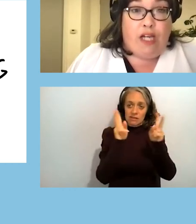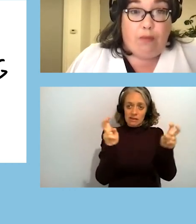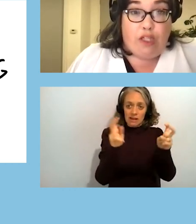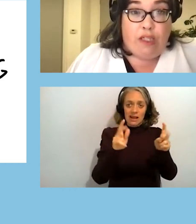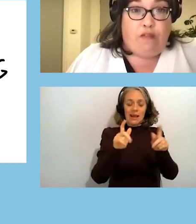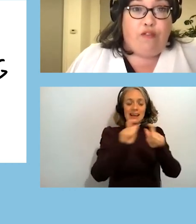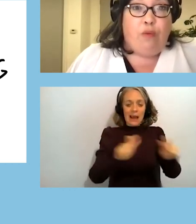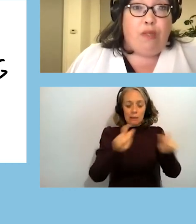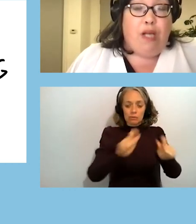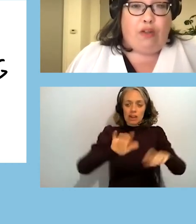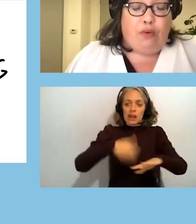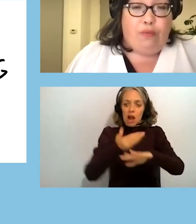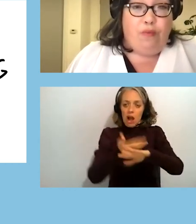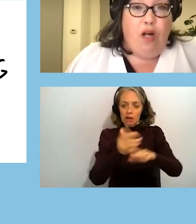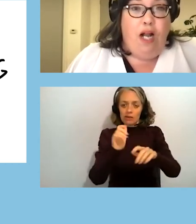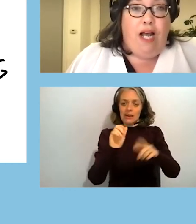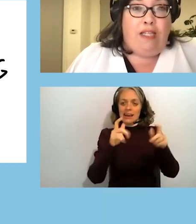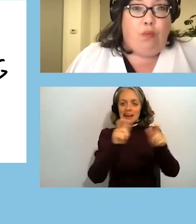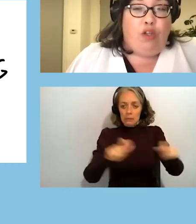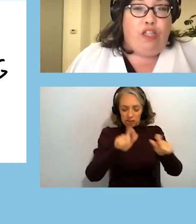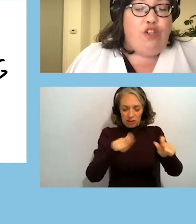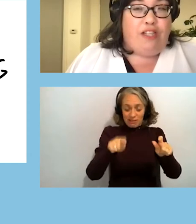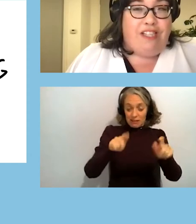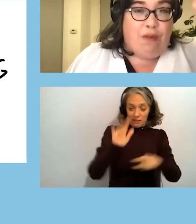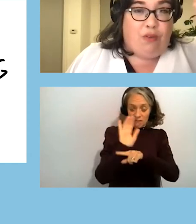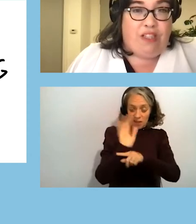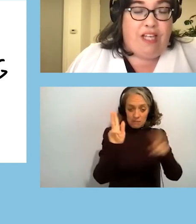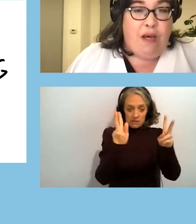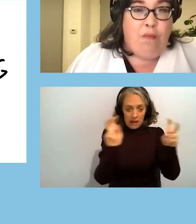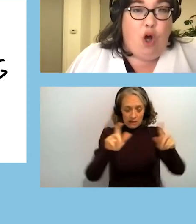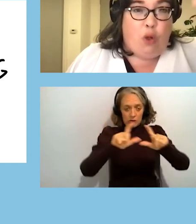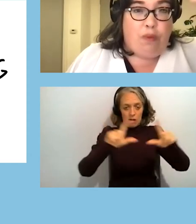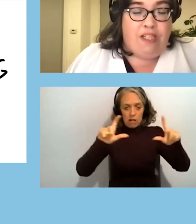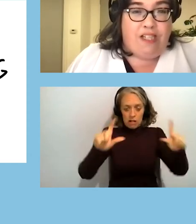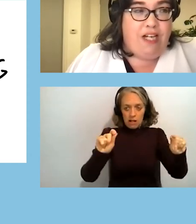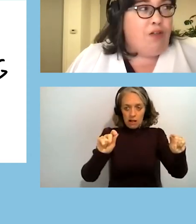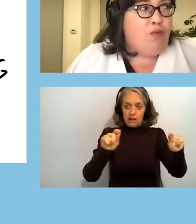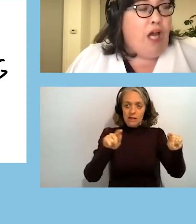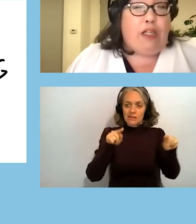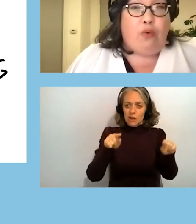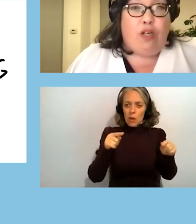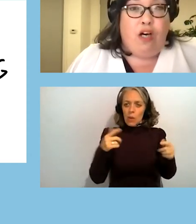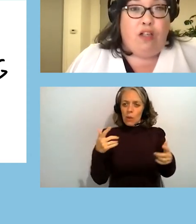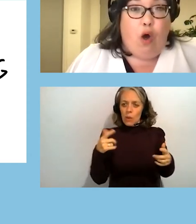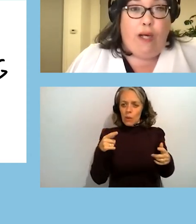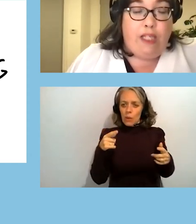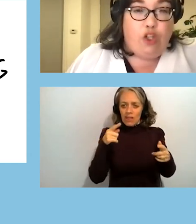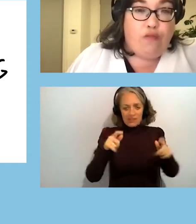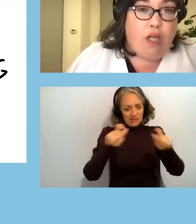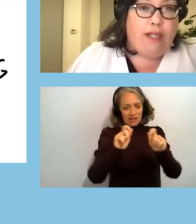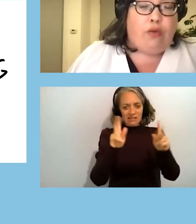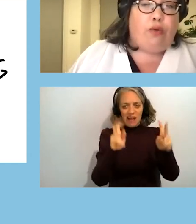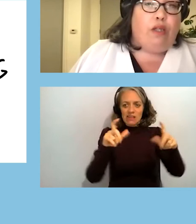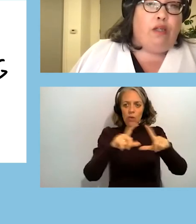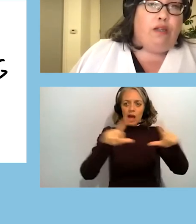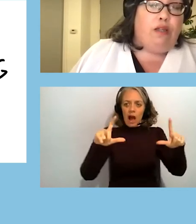Captioning on Captioning, the film title. And what's interesting about this opening kind of title card, each of